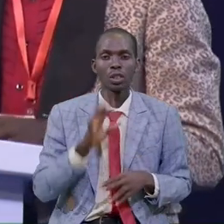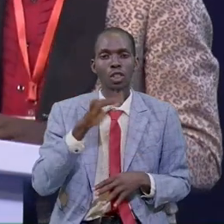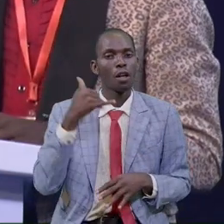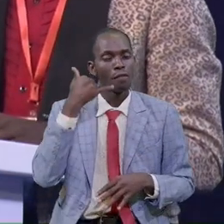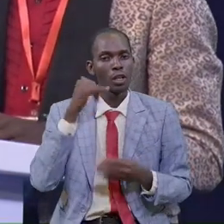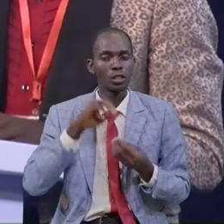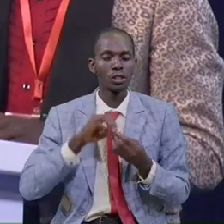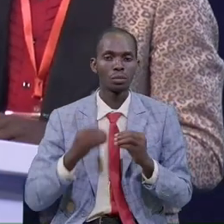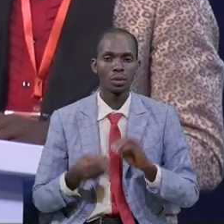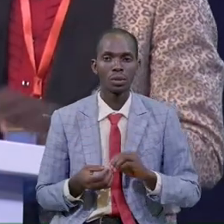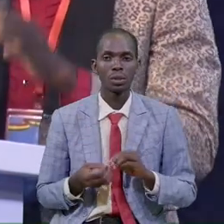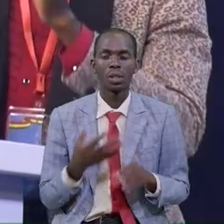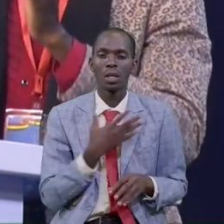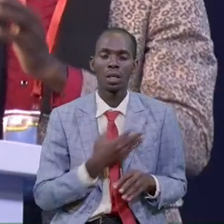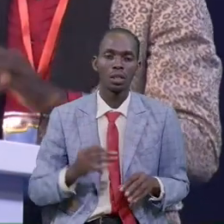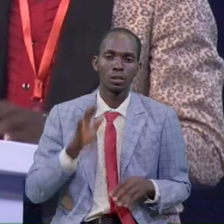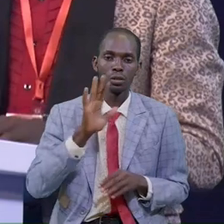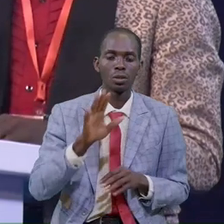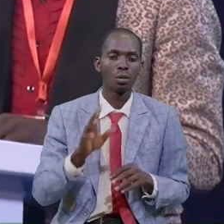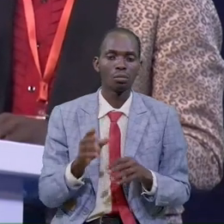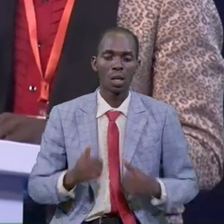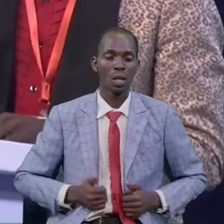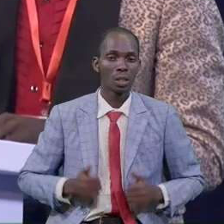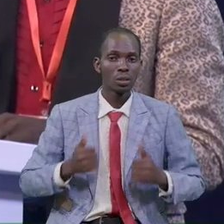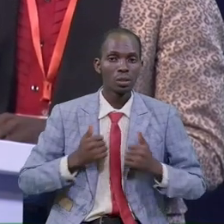Your phone number. And your location. And the baby out